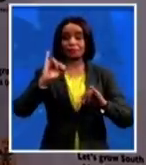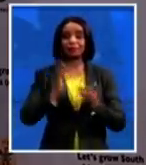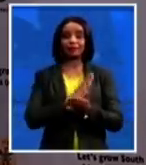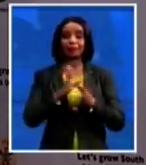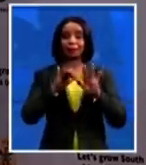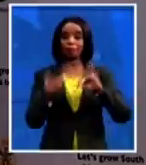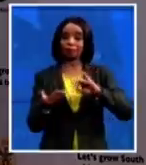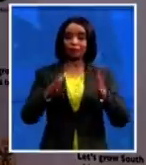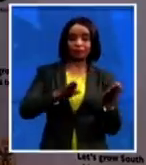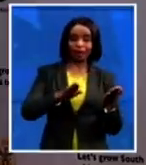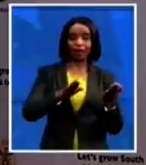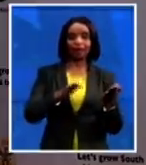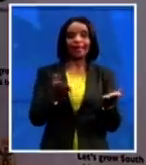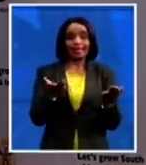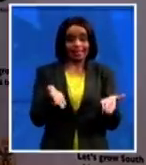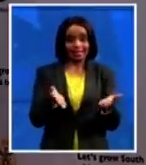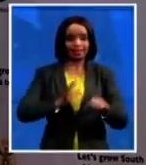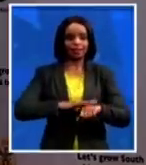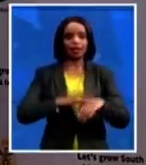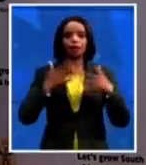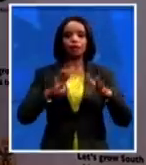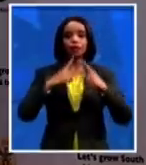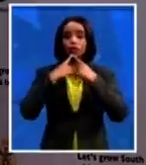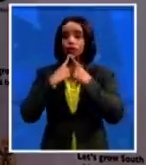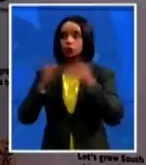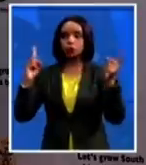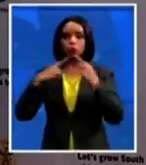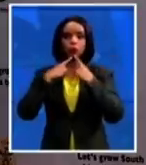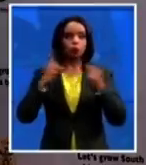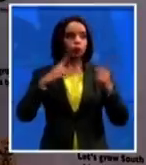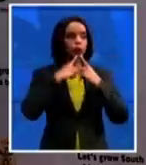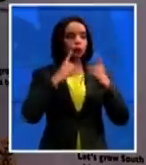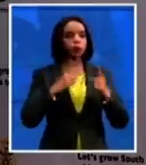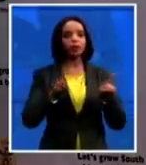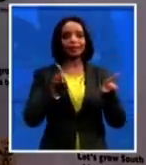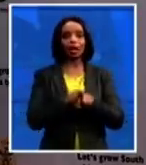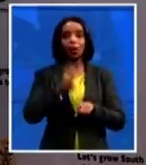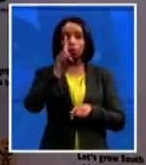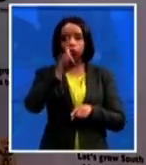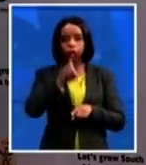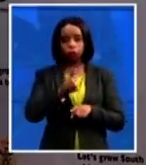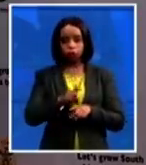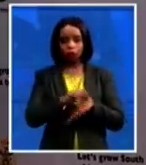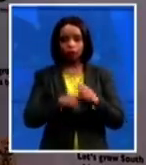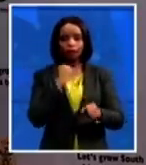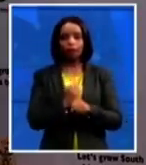throughout the entire extended 365 days of activism campaign. We